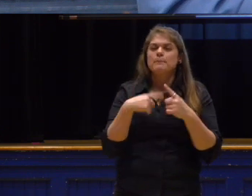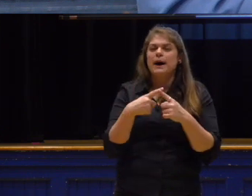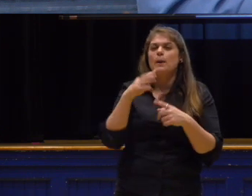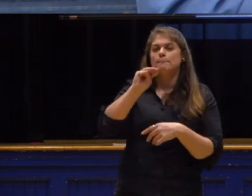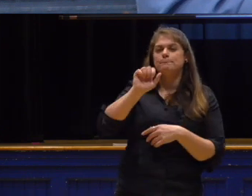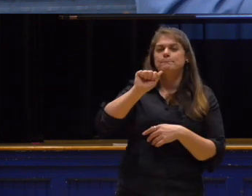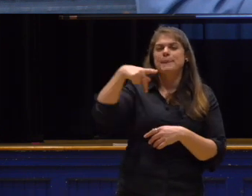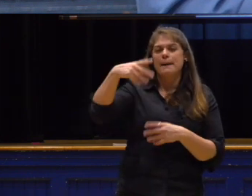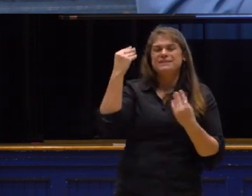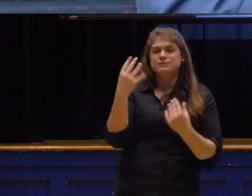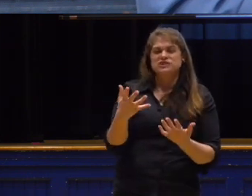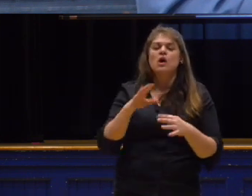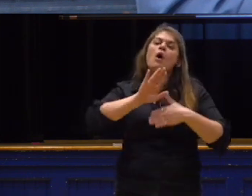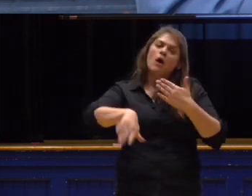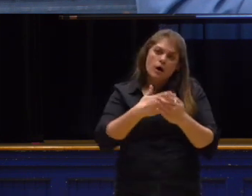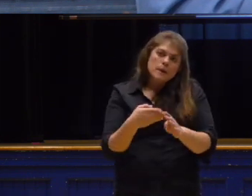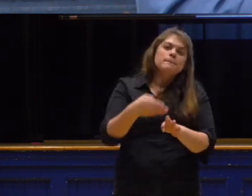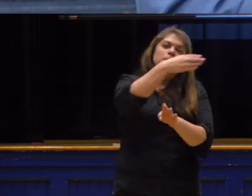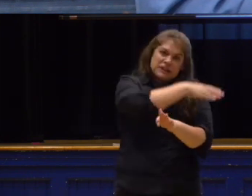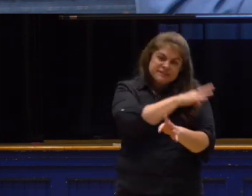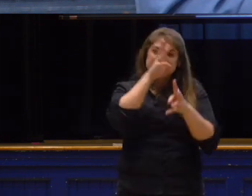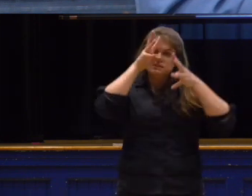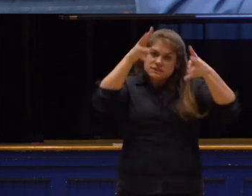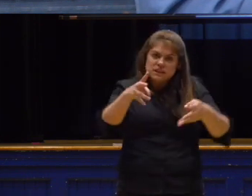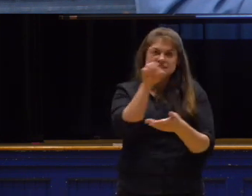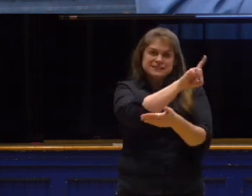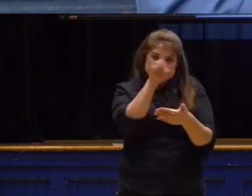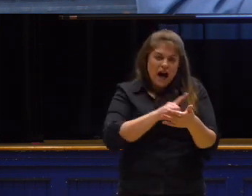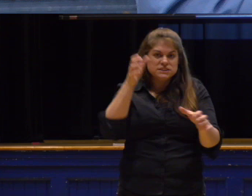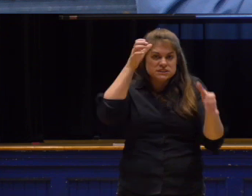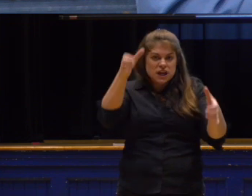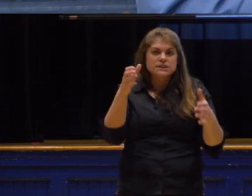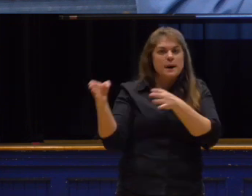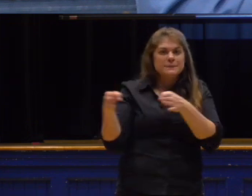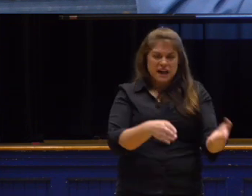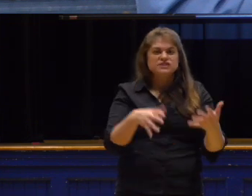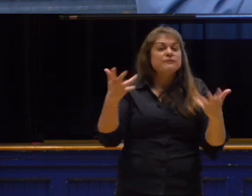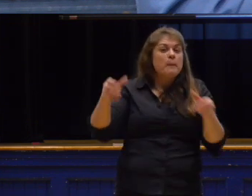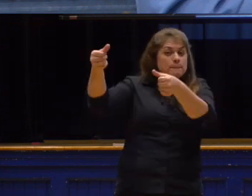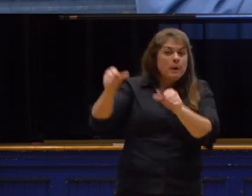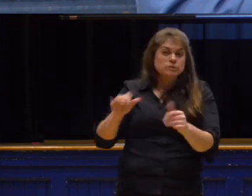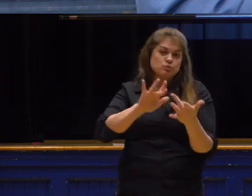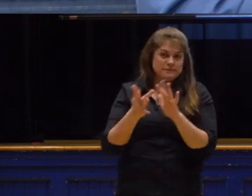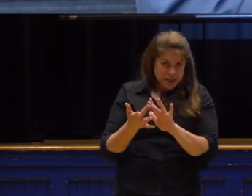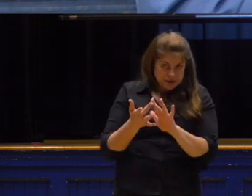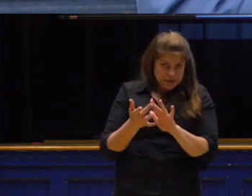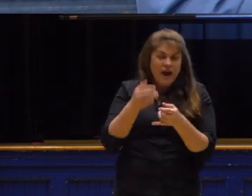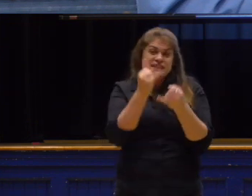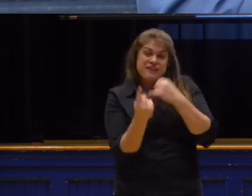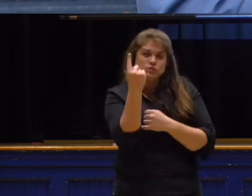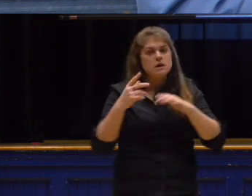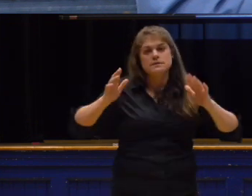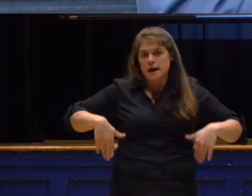map information, all of the previous phase designs and concept plans are on our website.